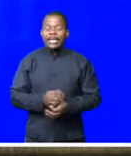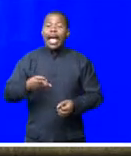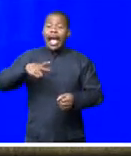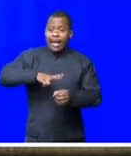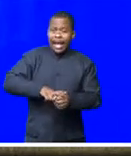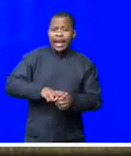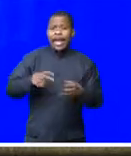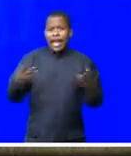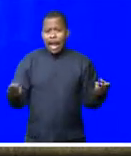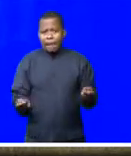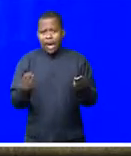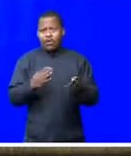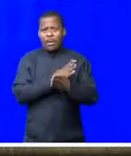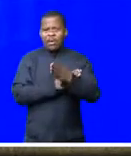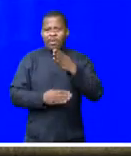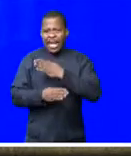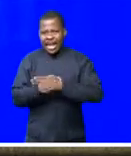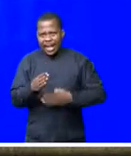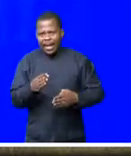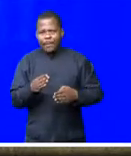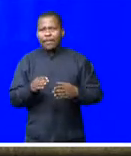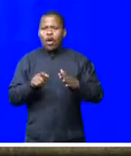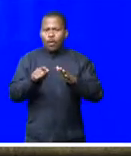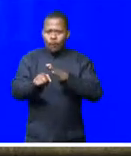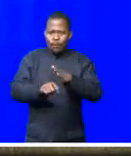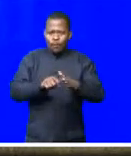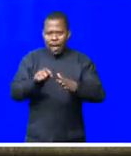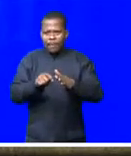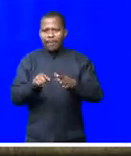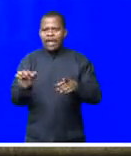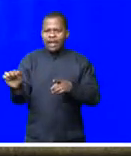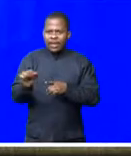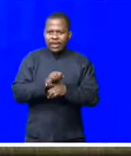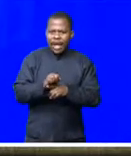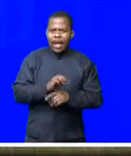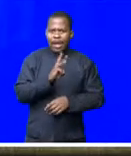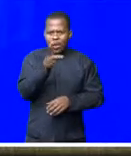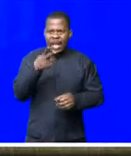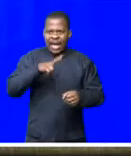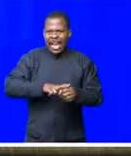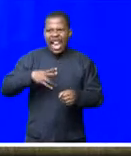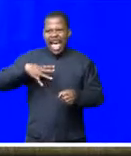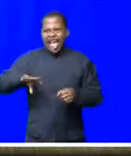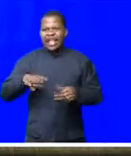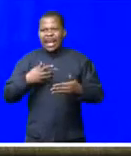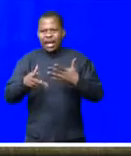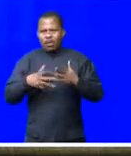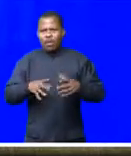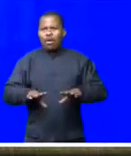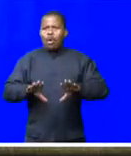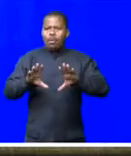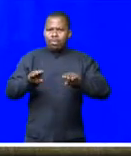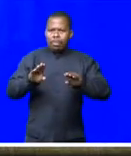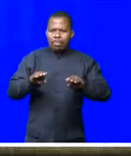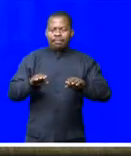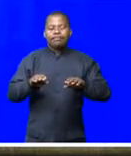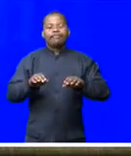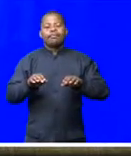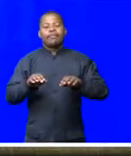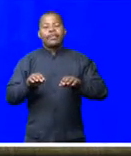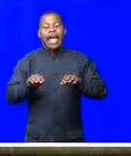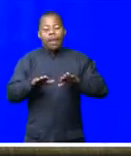batikhicitele sobe batobaniketa ema sponge la ngoba labanye abakhona inkosi yami